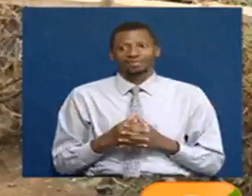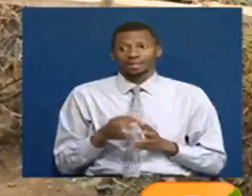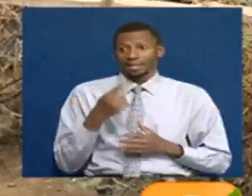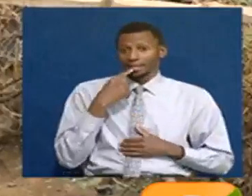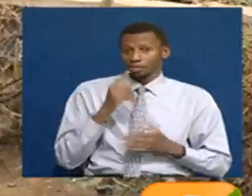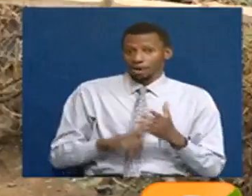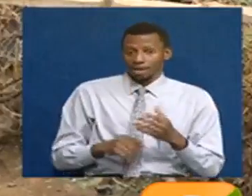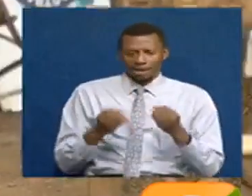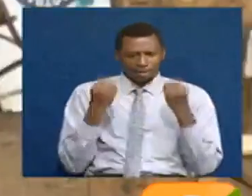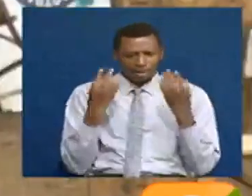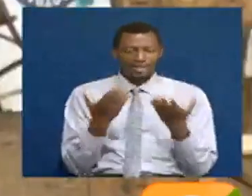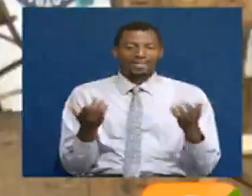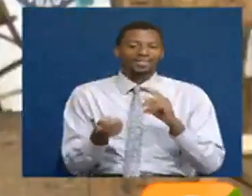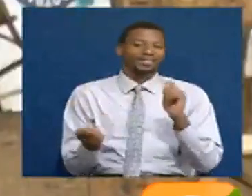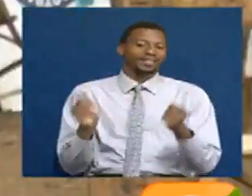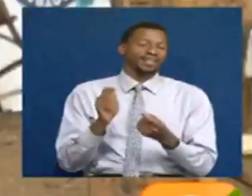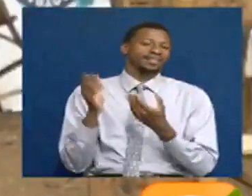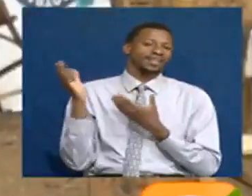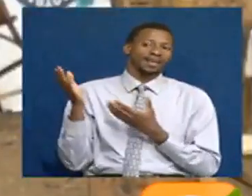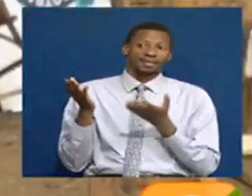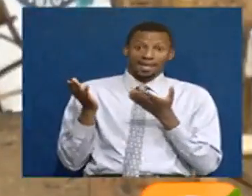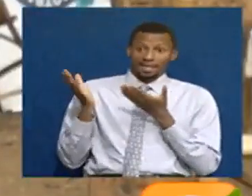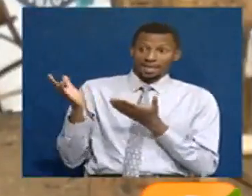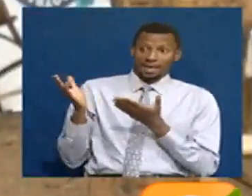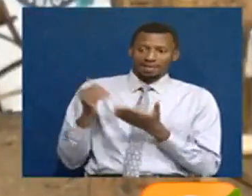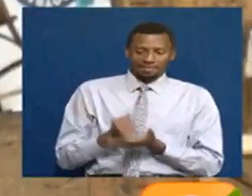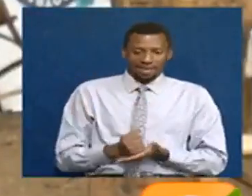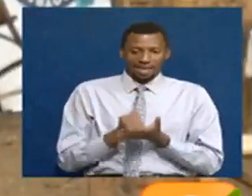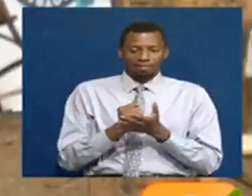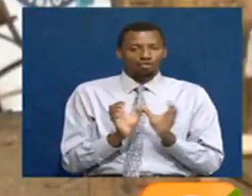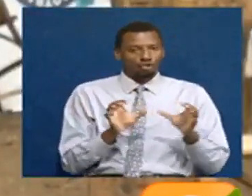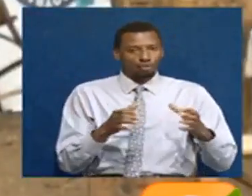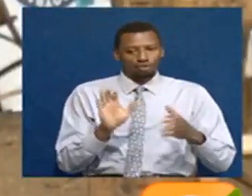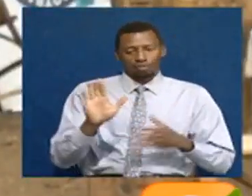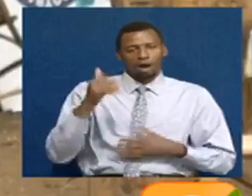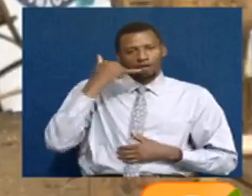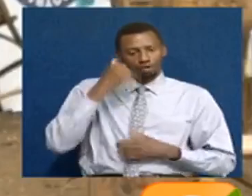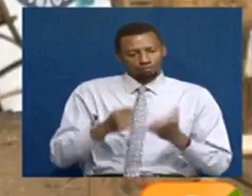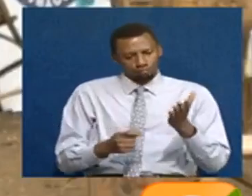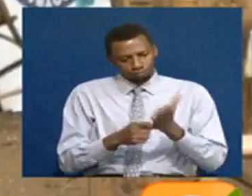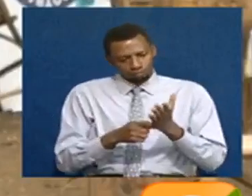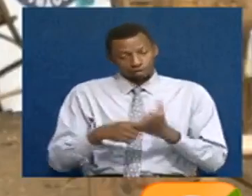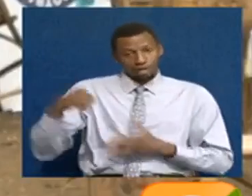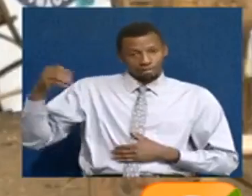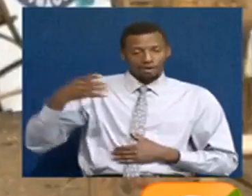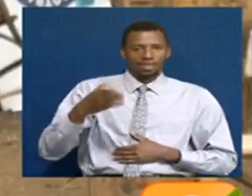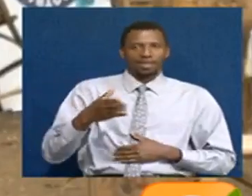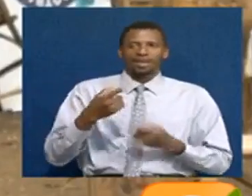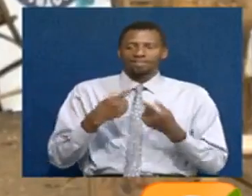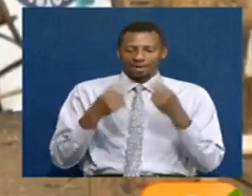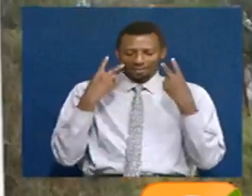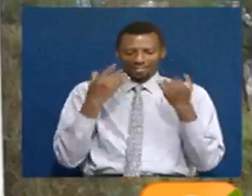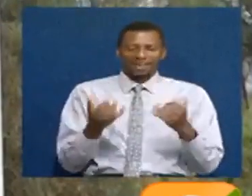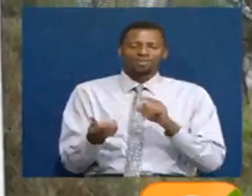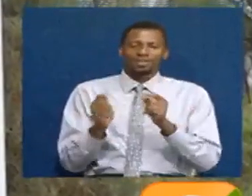has since changed. Hapa mahali tuko tunasaidia community kuchaji masimu yao na hii stima iko. Lakini sasa tumeona iko